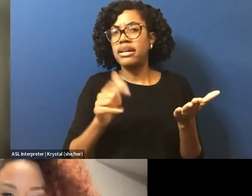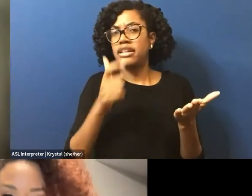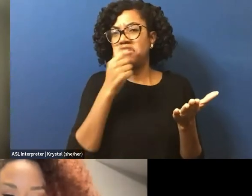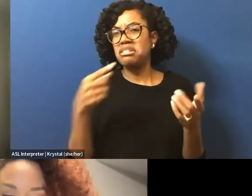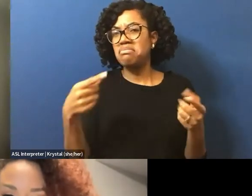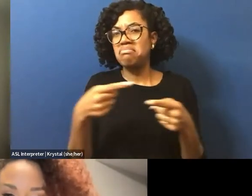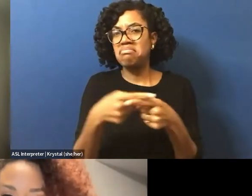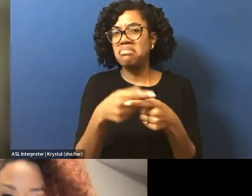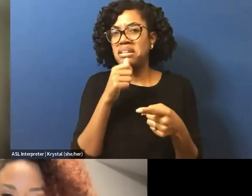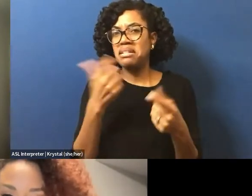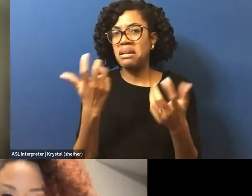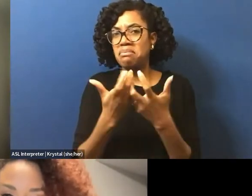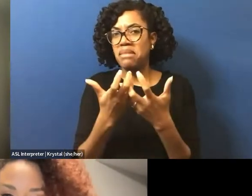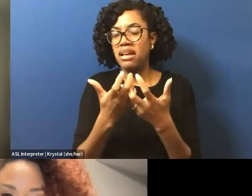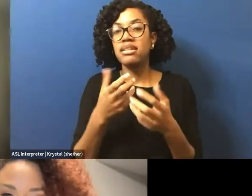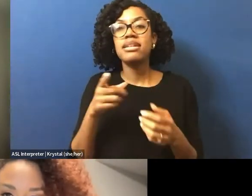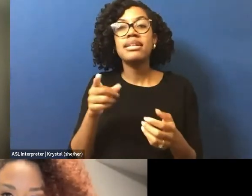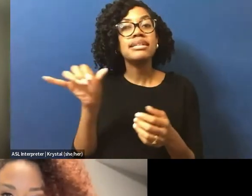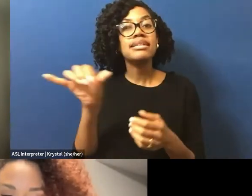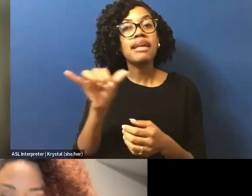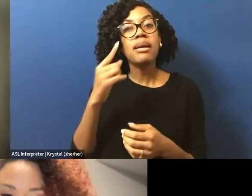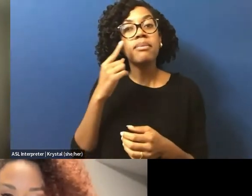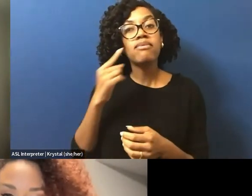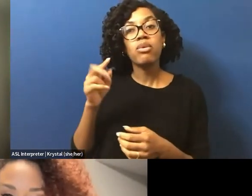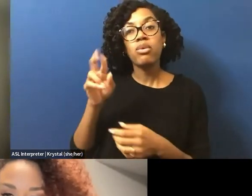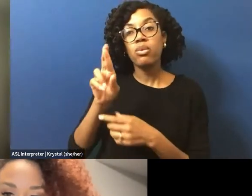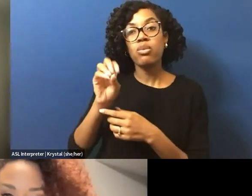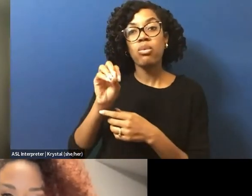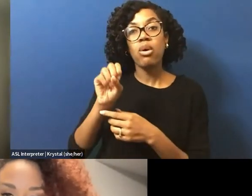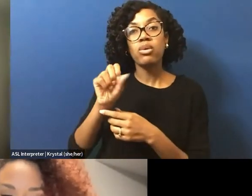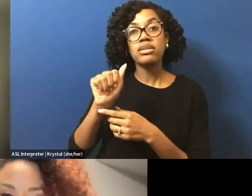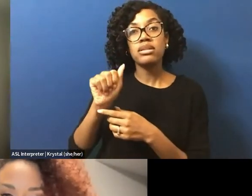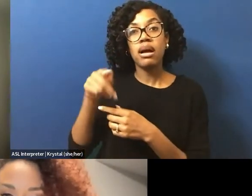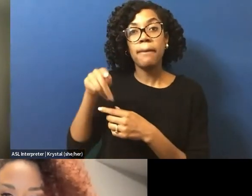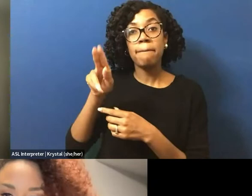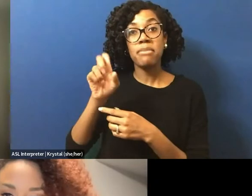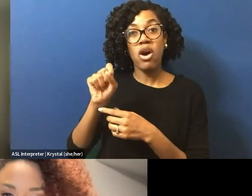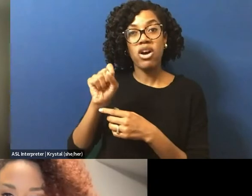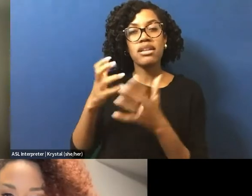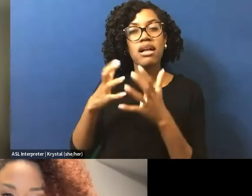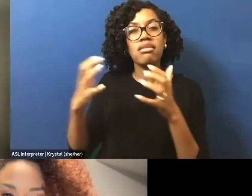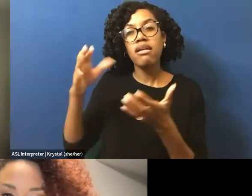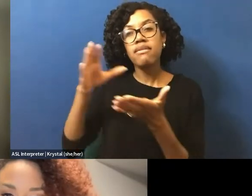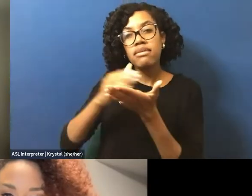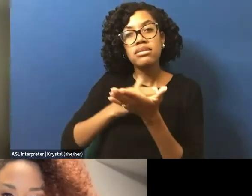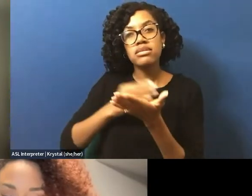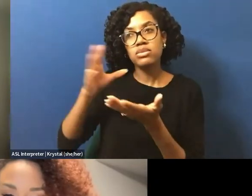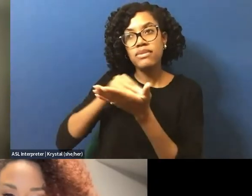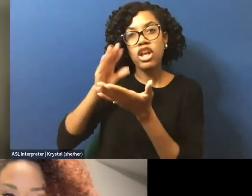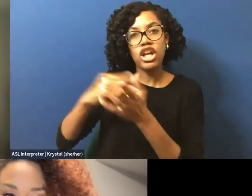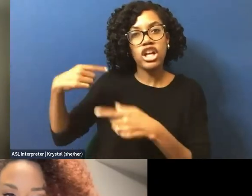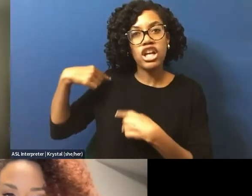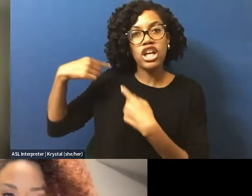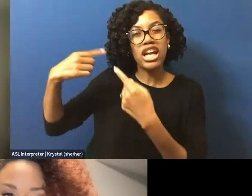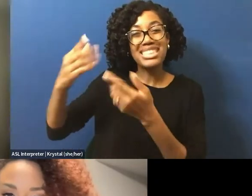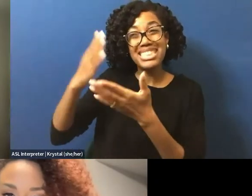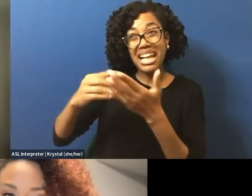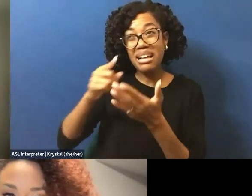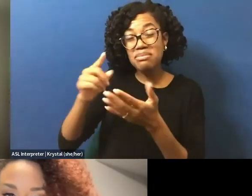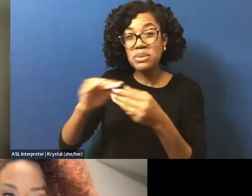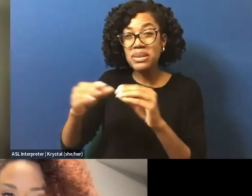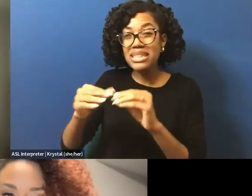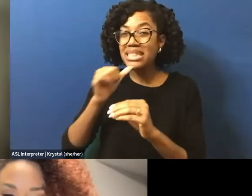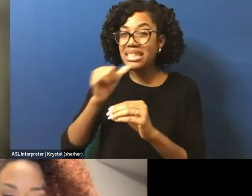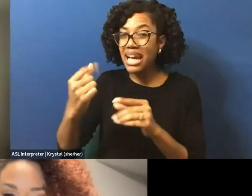of that, right? About the narratives that we have and why that works. So anyway, I think that it's